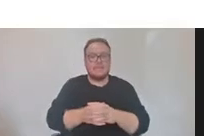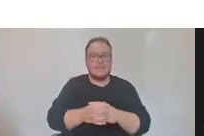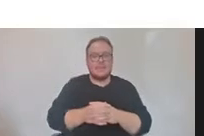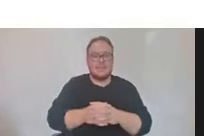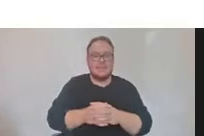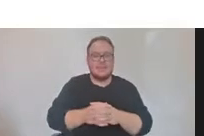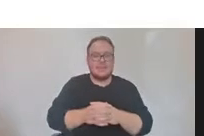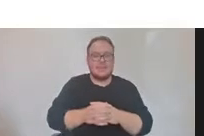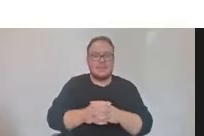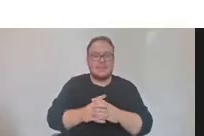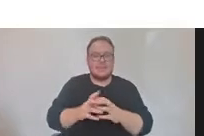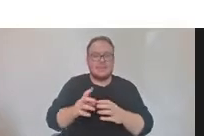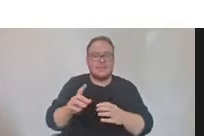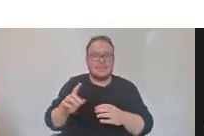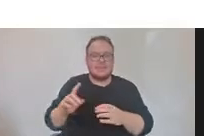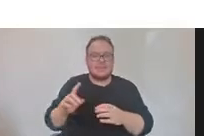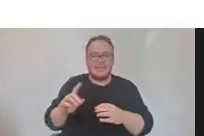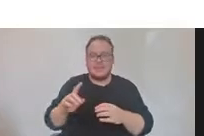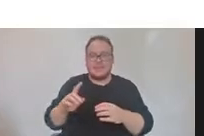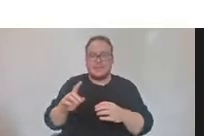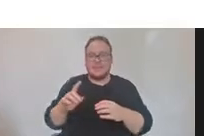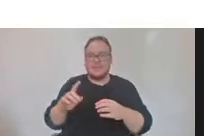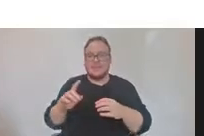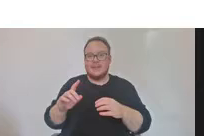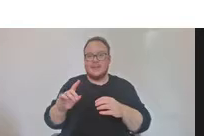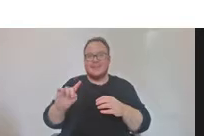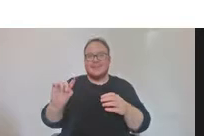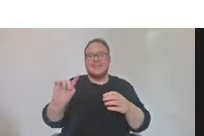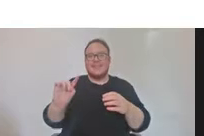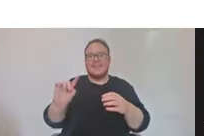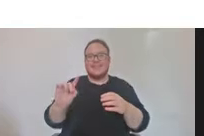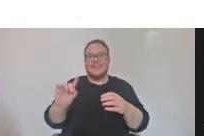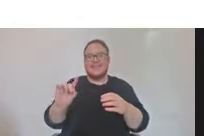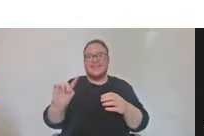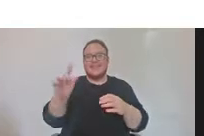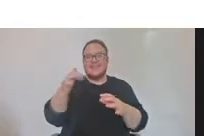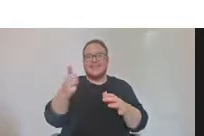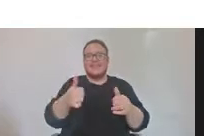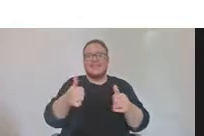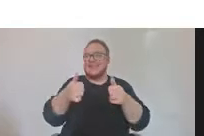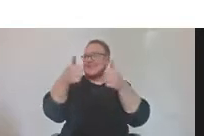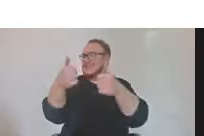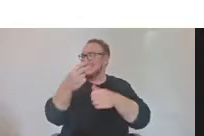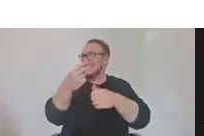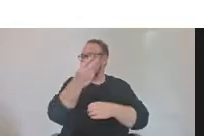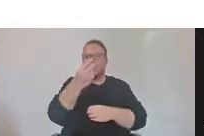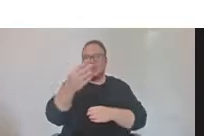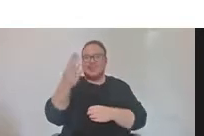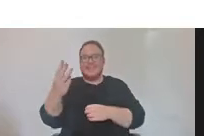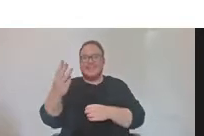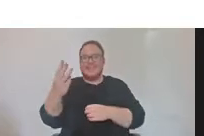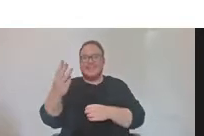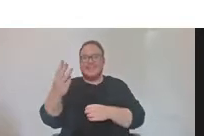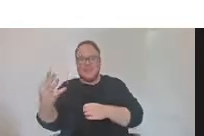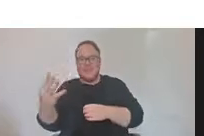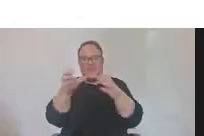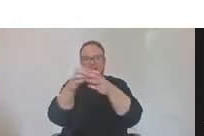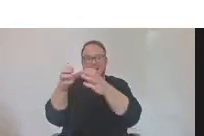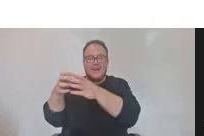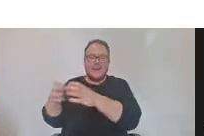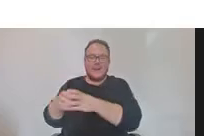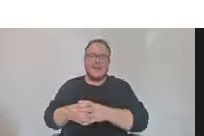10 across cohorts 2, 3 and 4. So we've got some really good local delivery with really high uptakes in several of